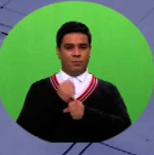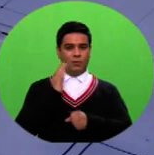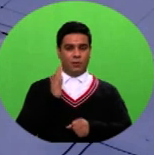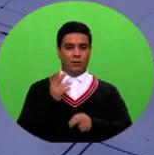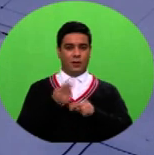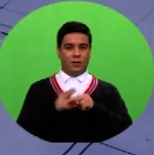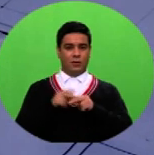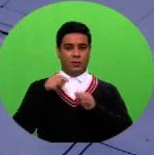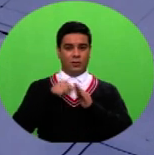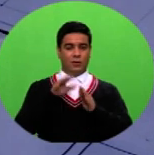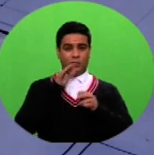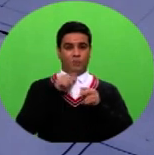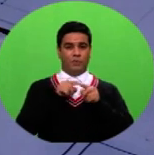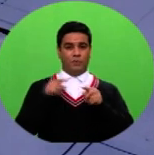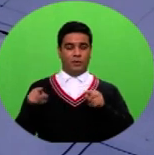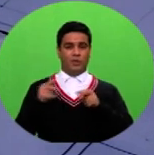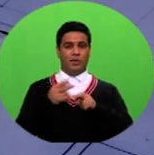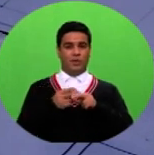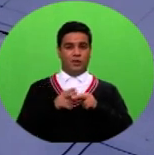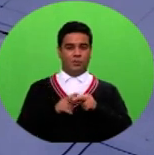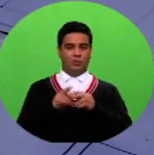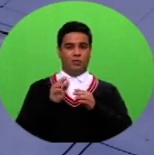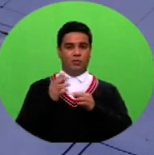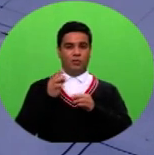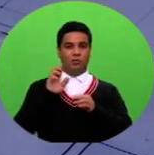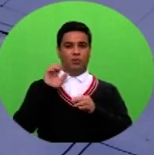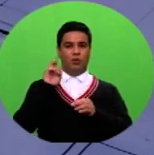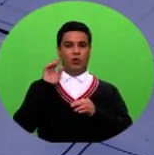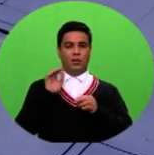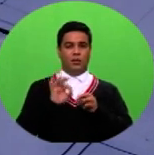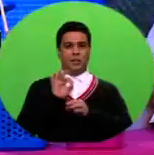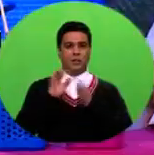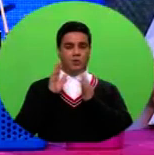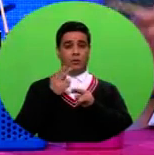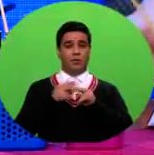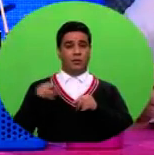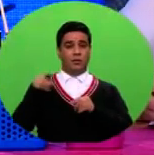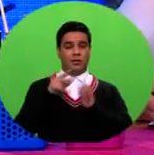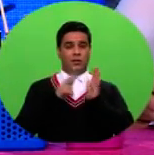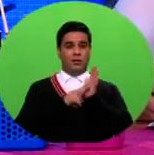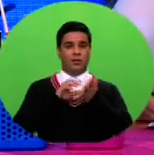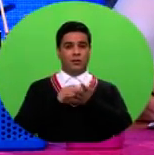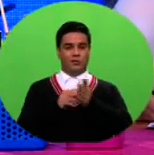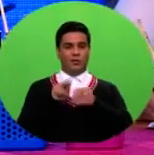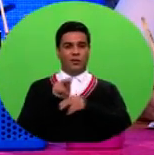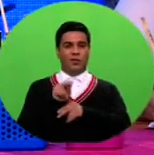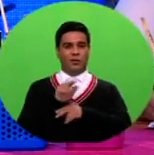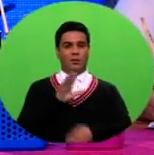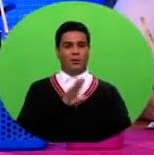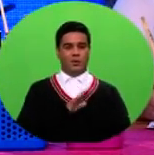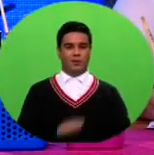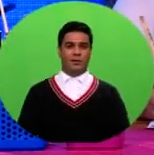Shunda mana bu chiziqlarimiz buklash chiziqlari bo'ladi. Siz ularni 8-chi sinfda chiziq turlarida